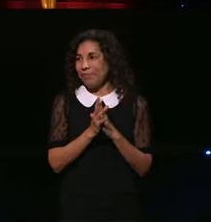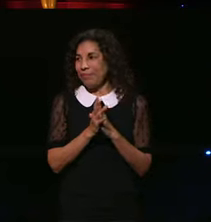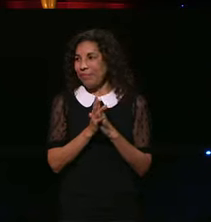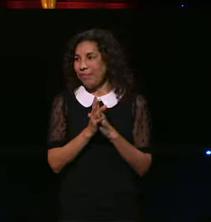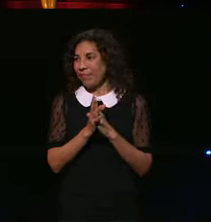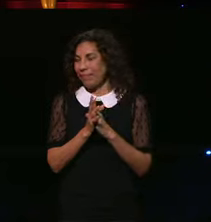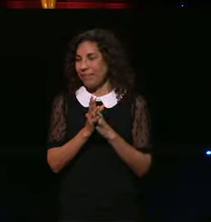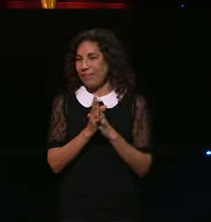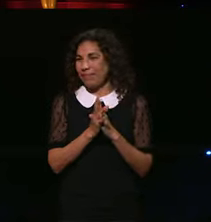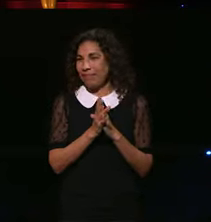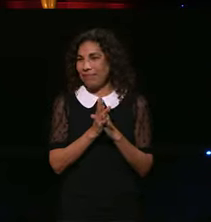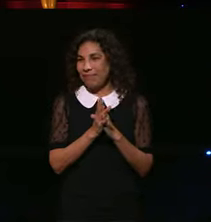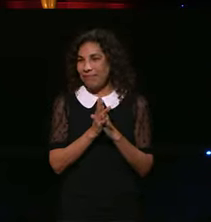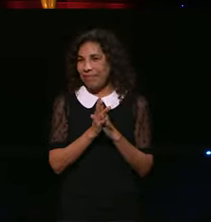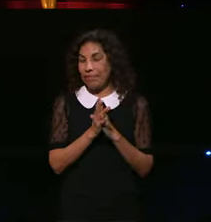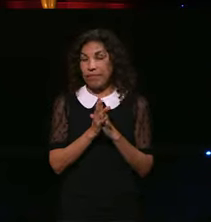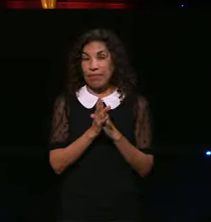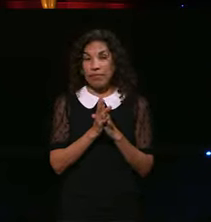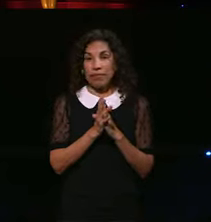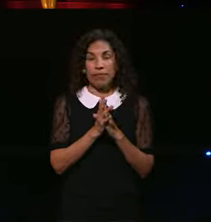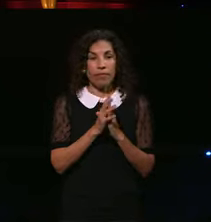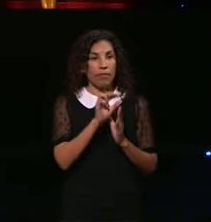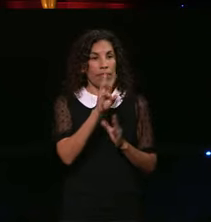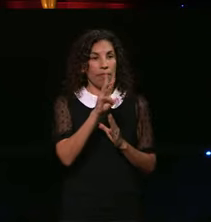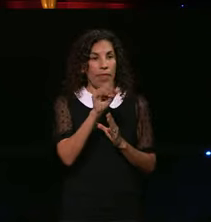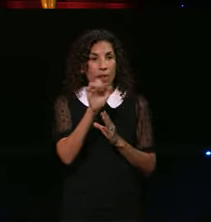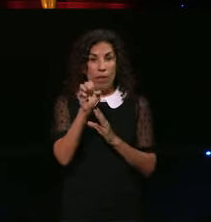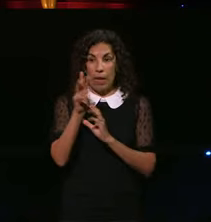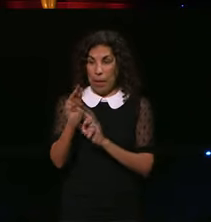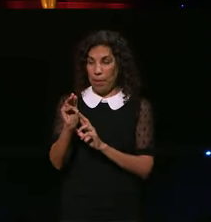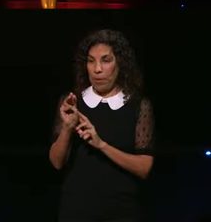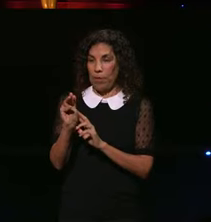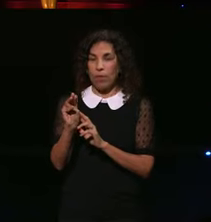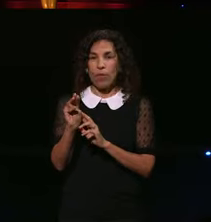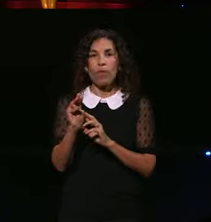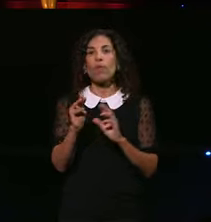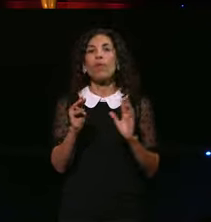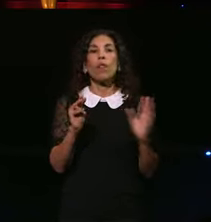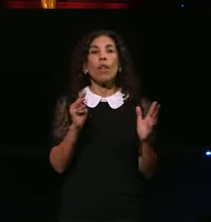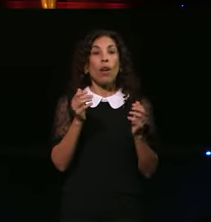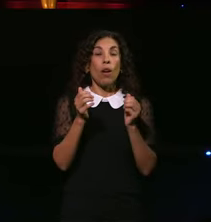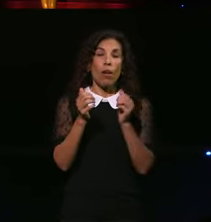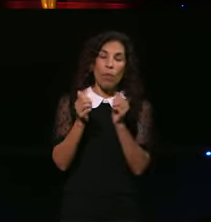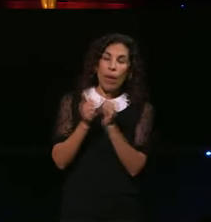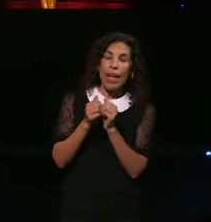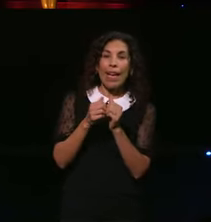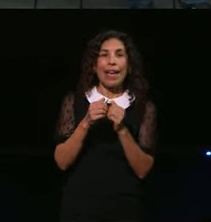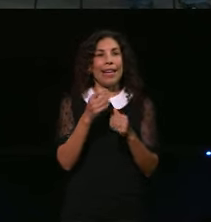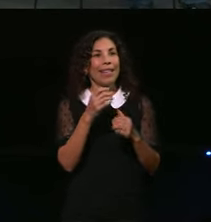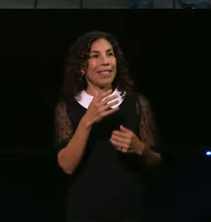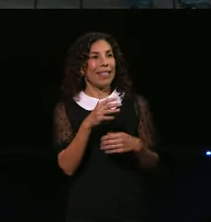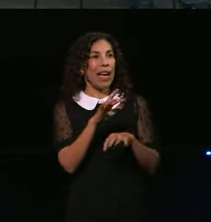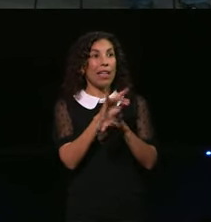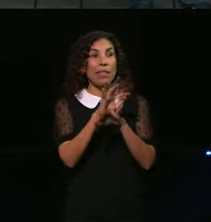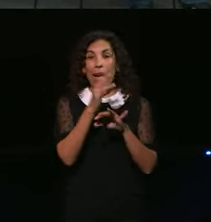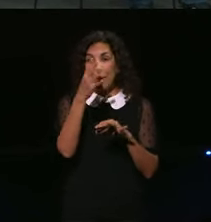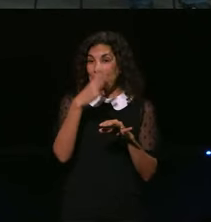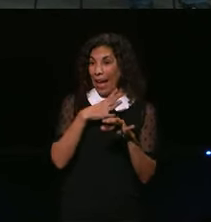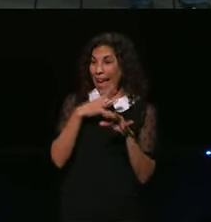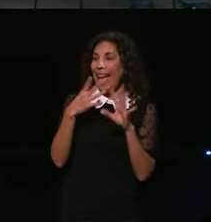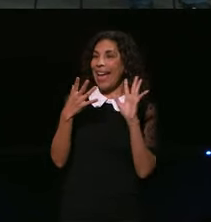Great team. So, Willem, I had the pleasure of working with Willem on Spider-Man, and he is a very